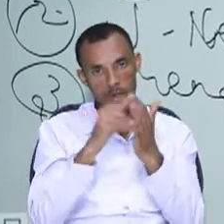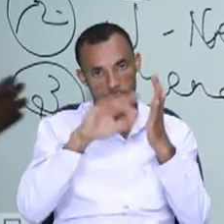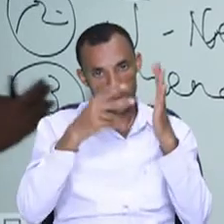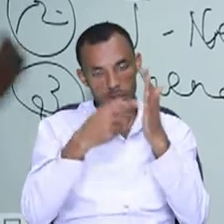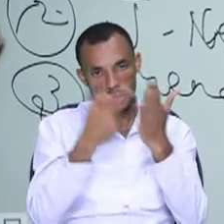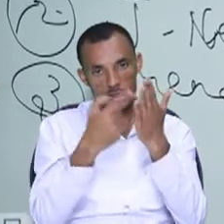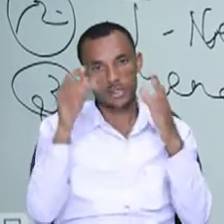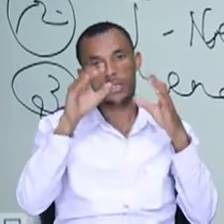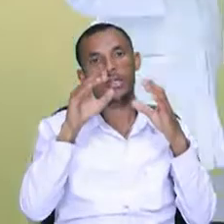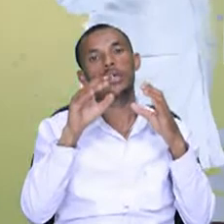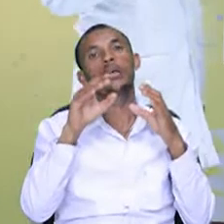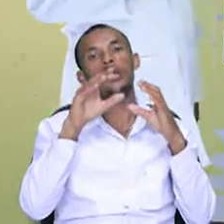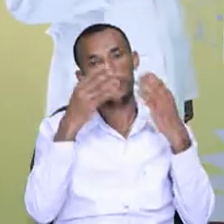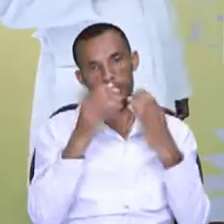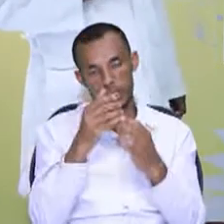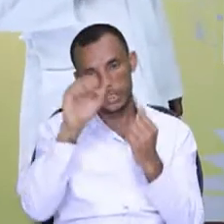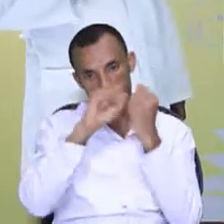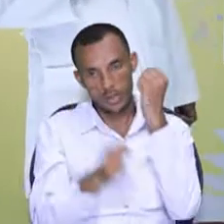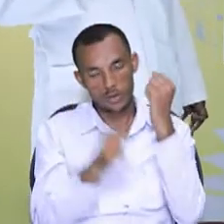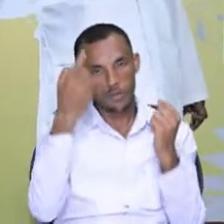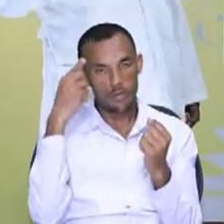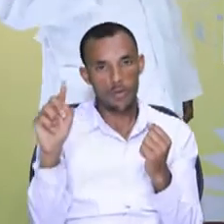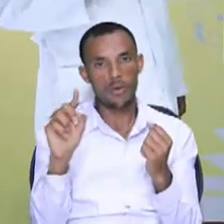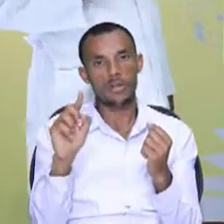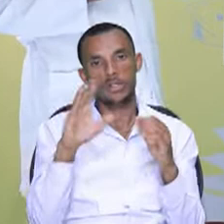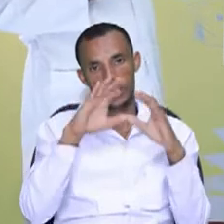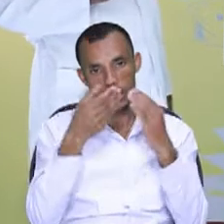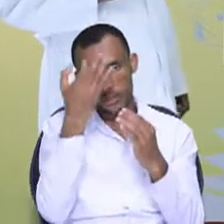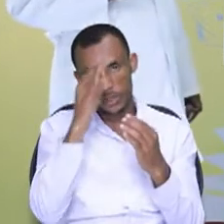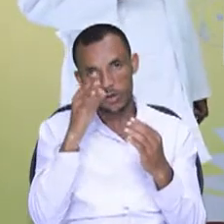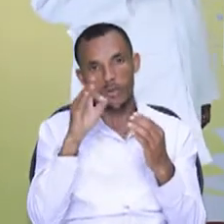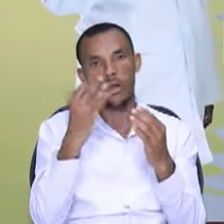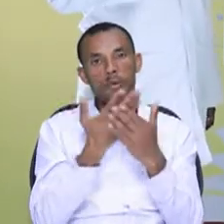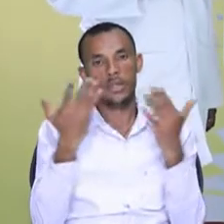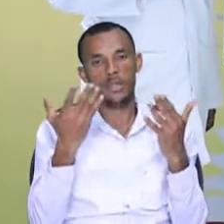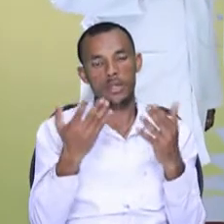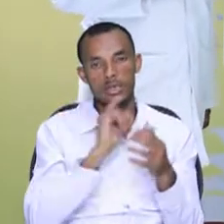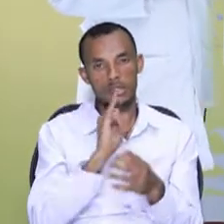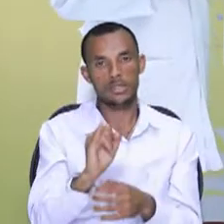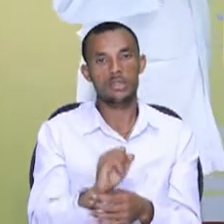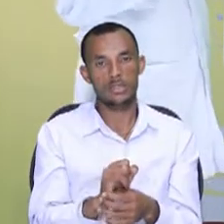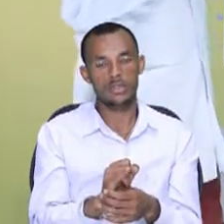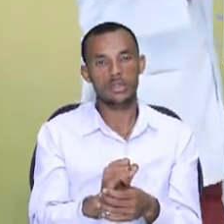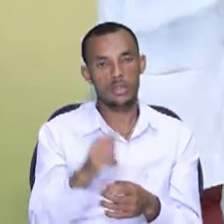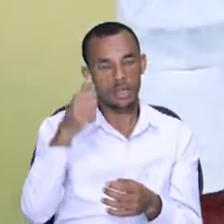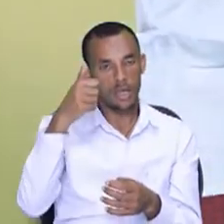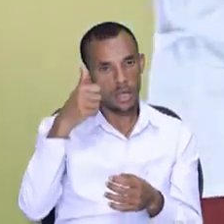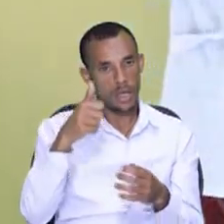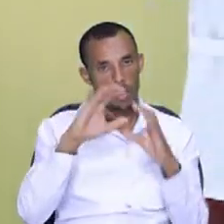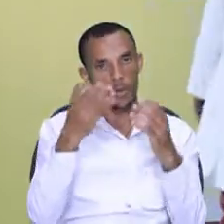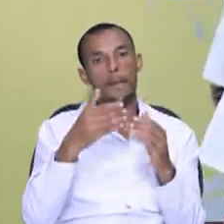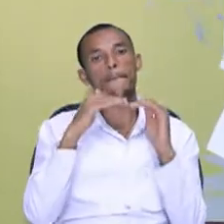in this classification, the basis for the classification of elements is atomic mass.